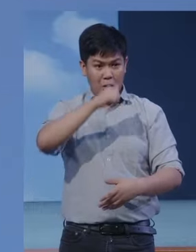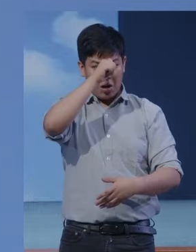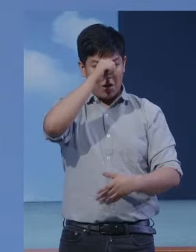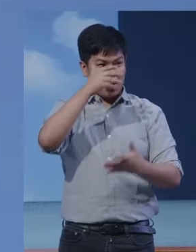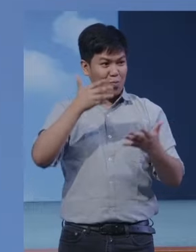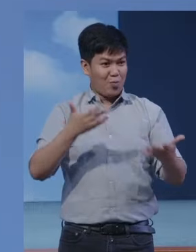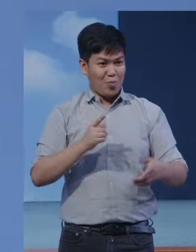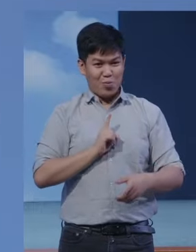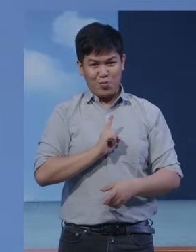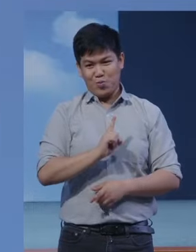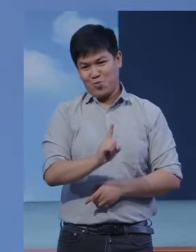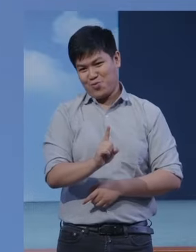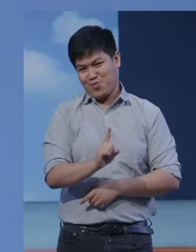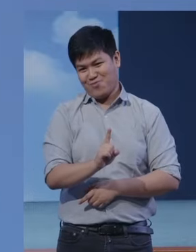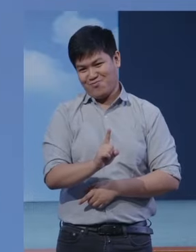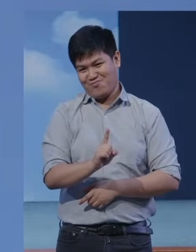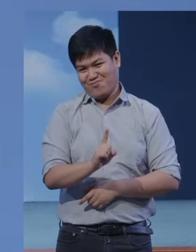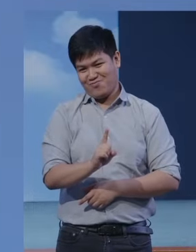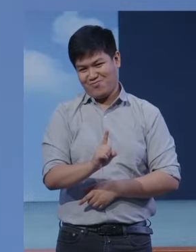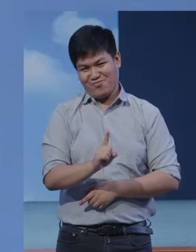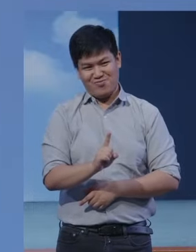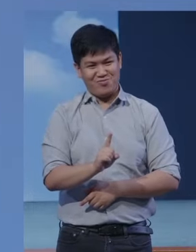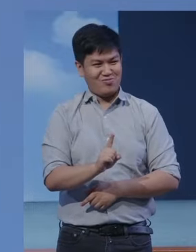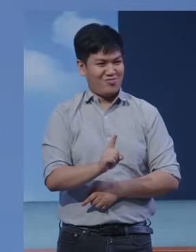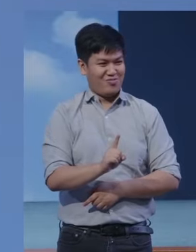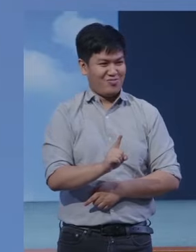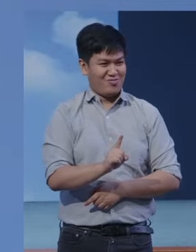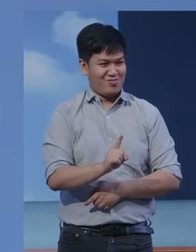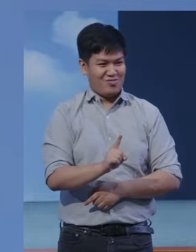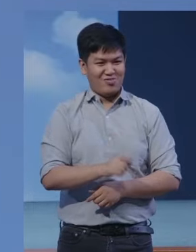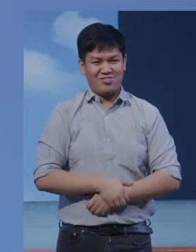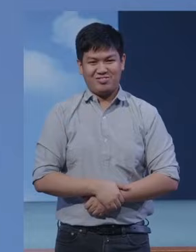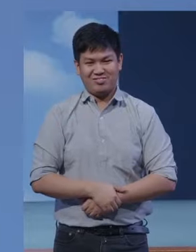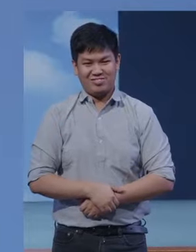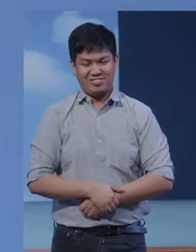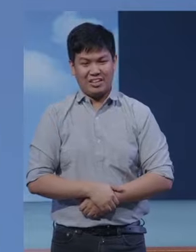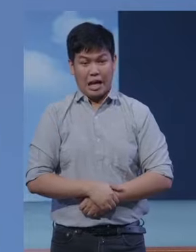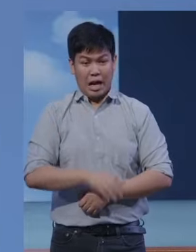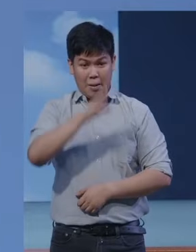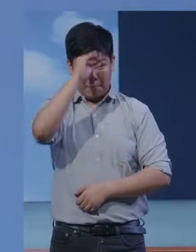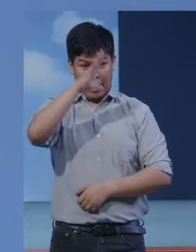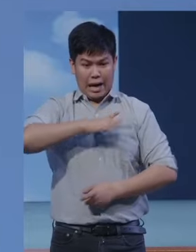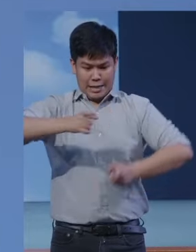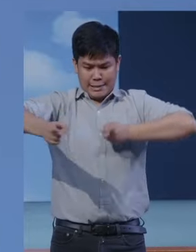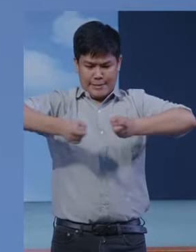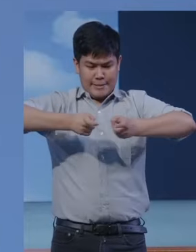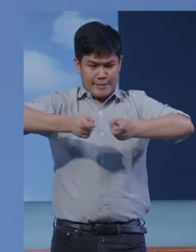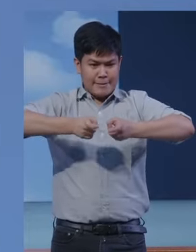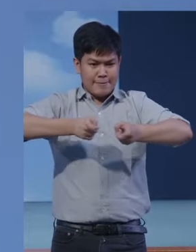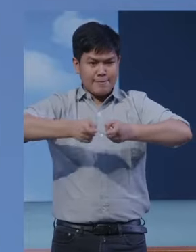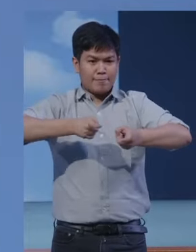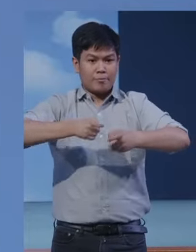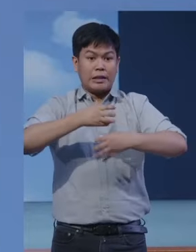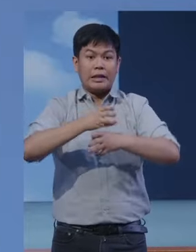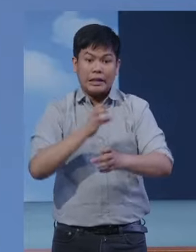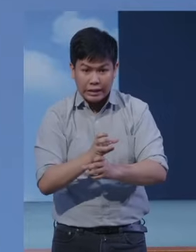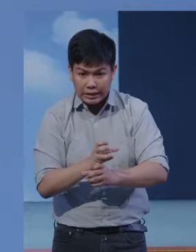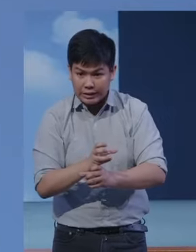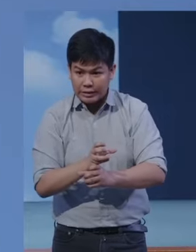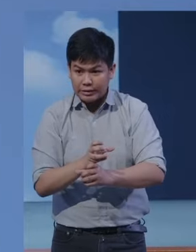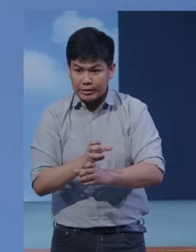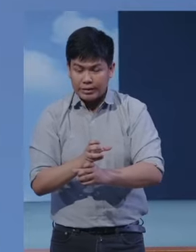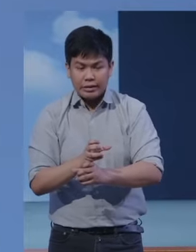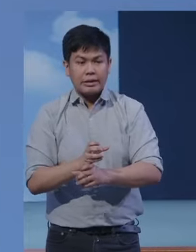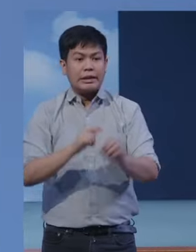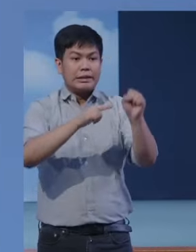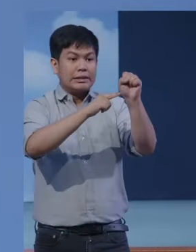name yun po ay kanyang pag-exercise ng Dominion over the creation Di ba sinabi sa Genesis 1